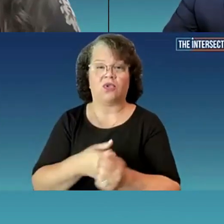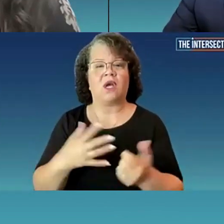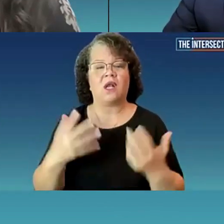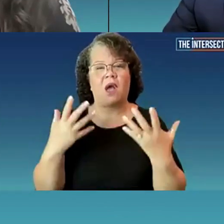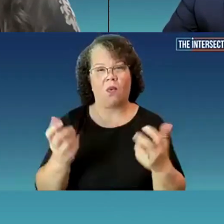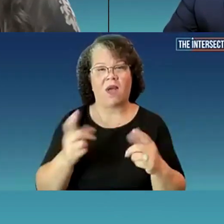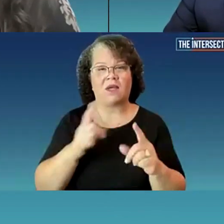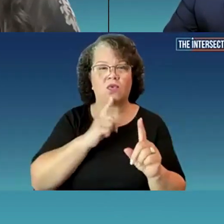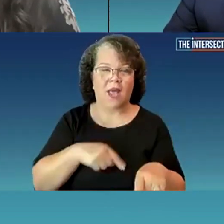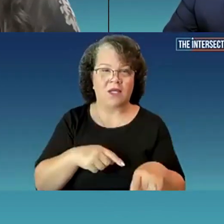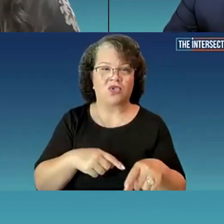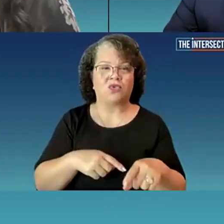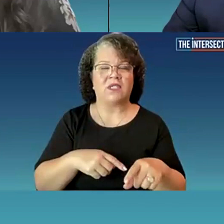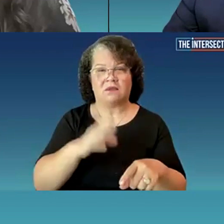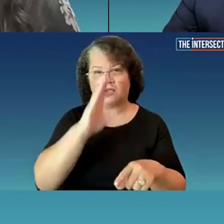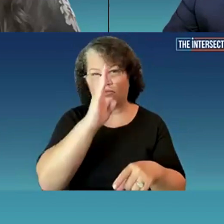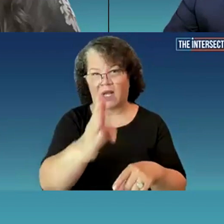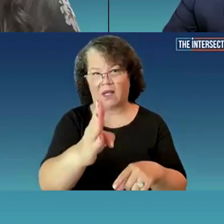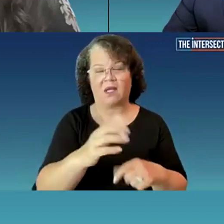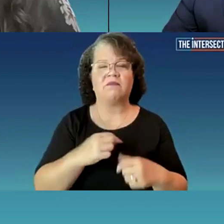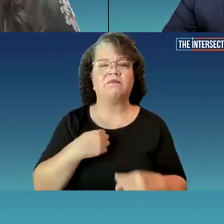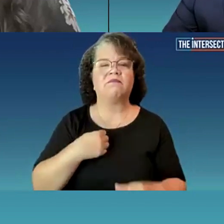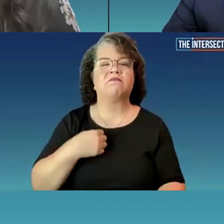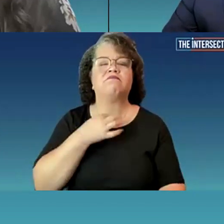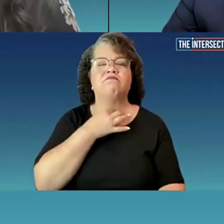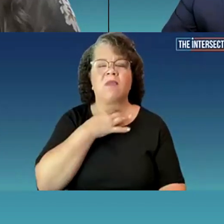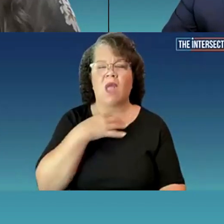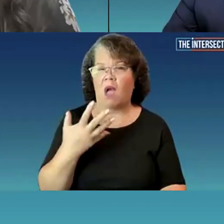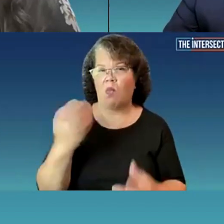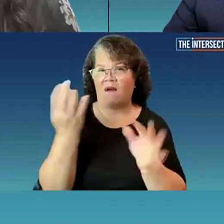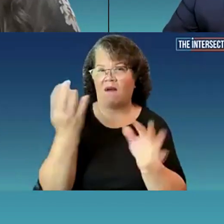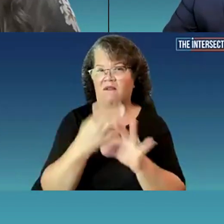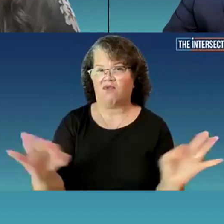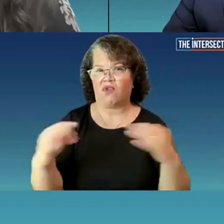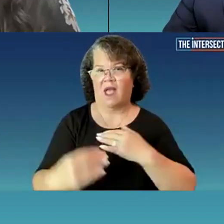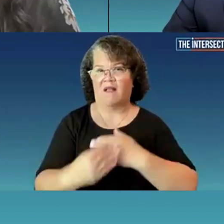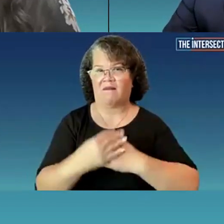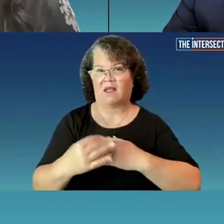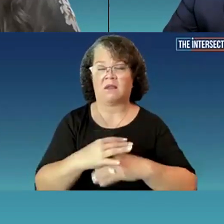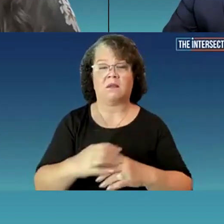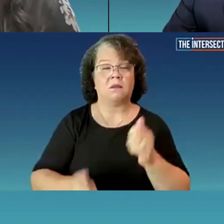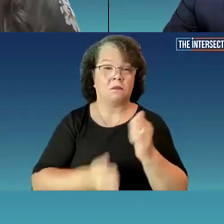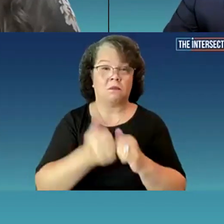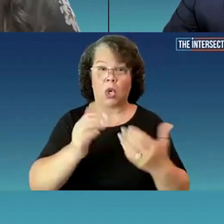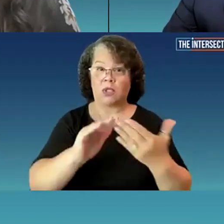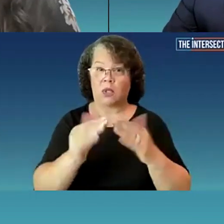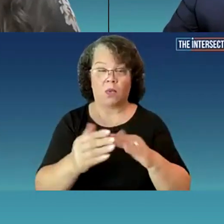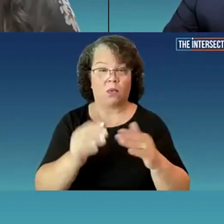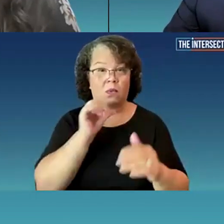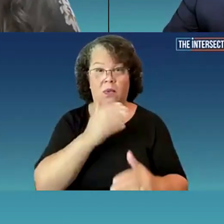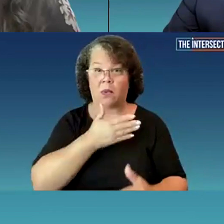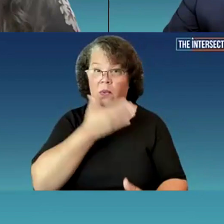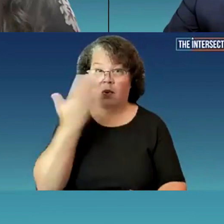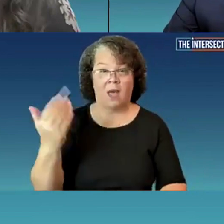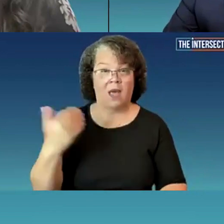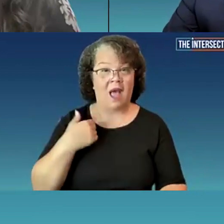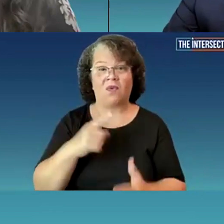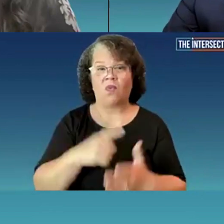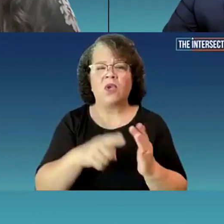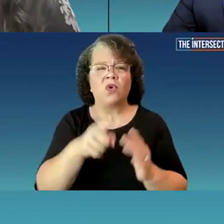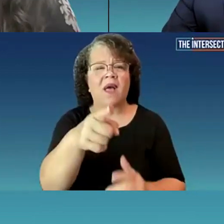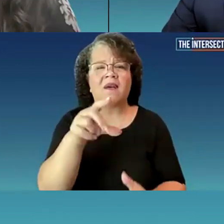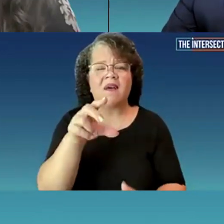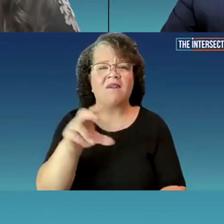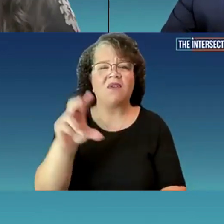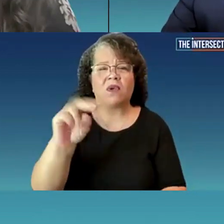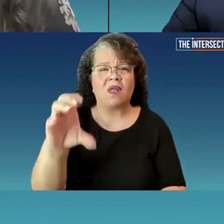it directly. I want some free advice. Most communities don't have anything like what you have in Greensboro, and